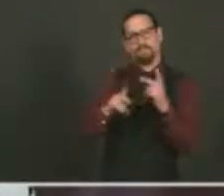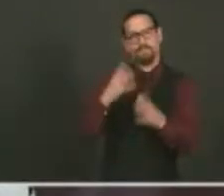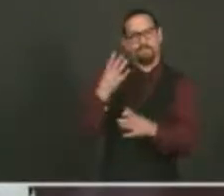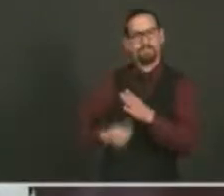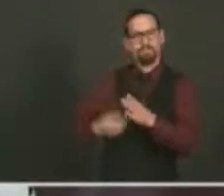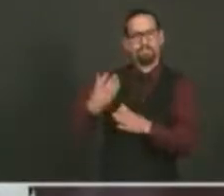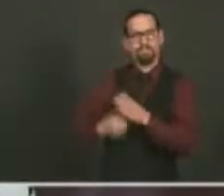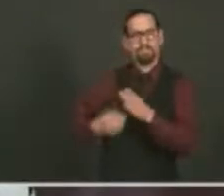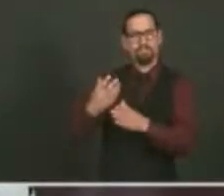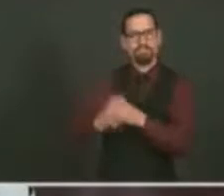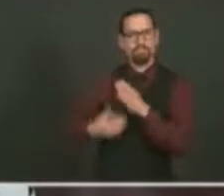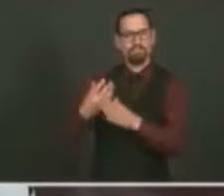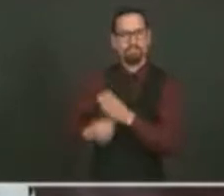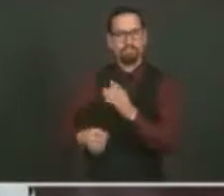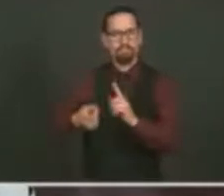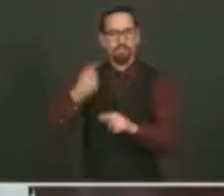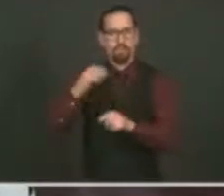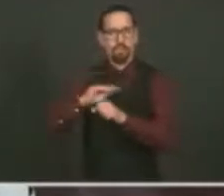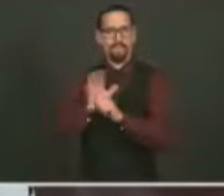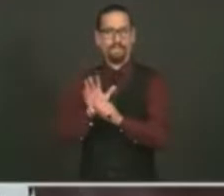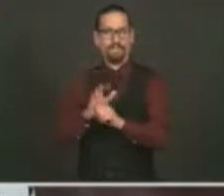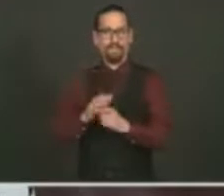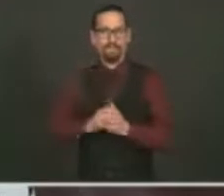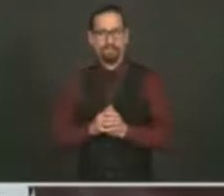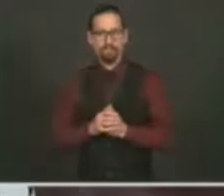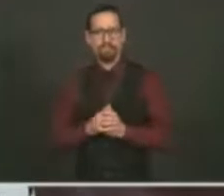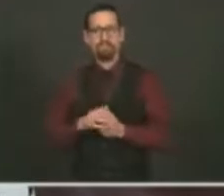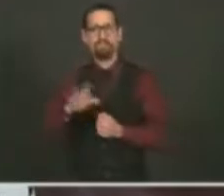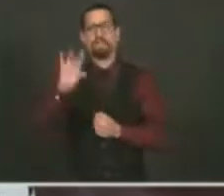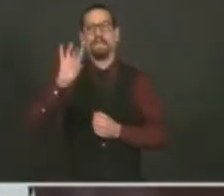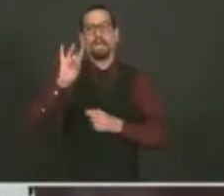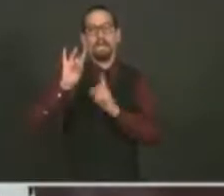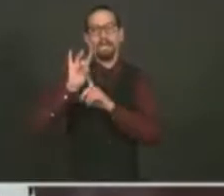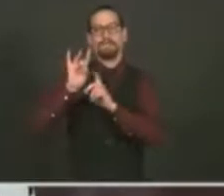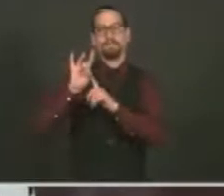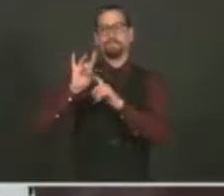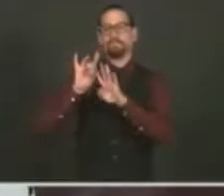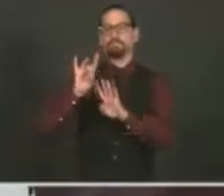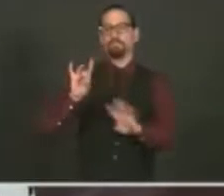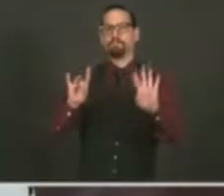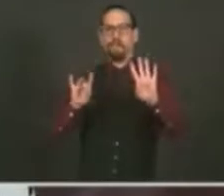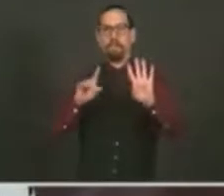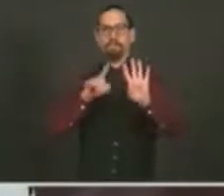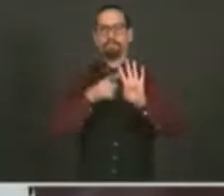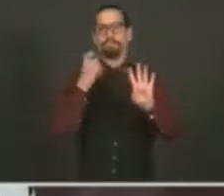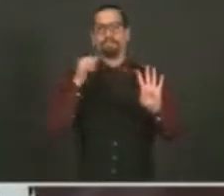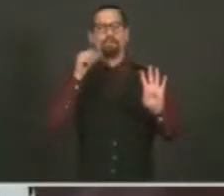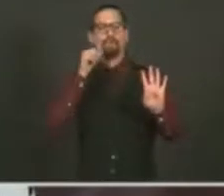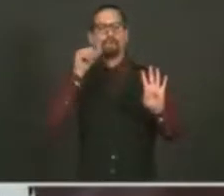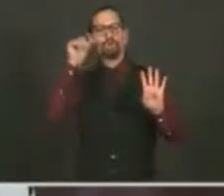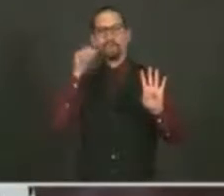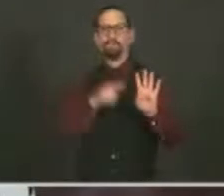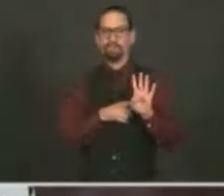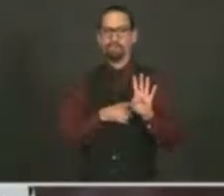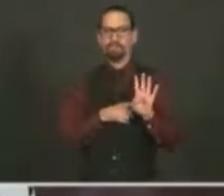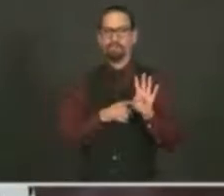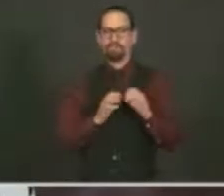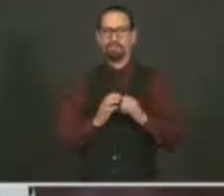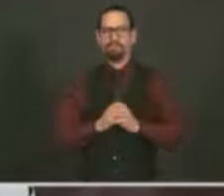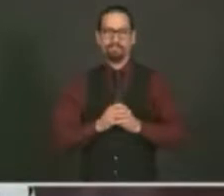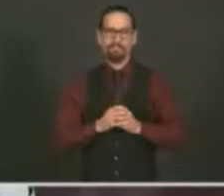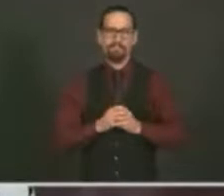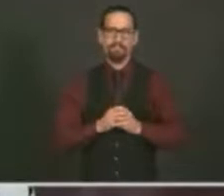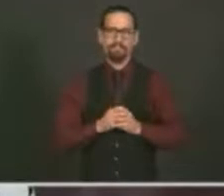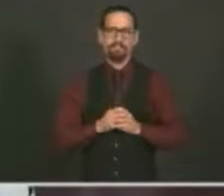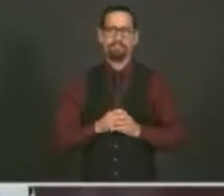4 of the unfortunate fatalities occurred yesterday. Overall, 2